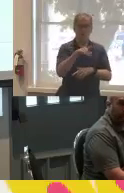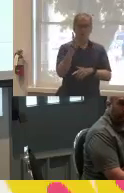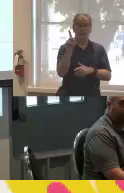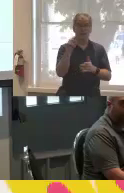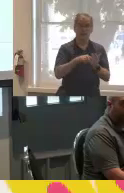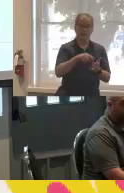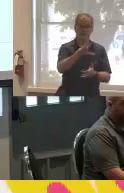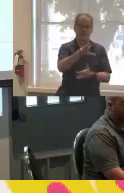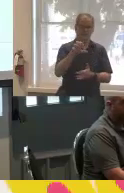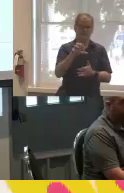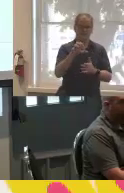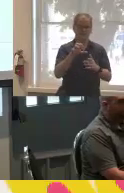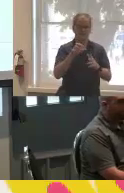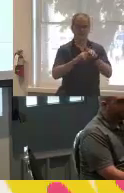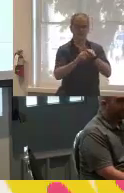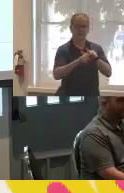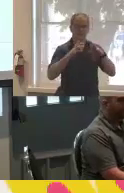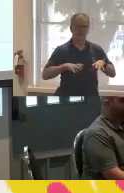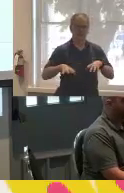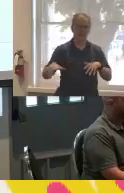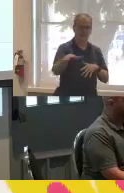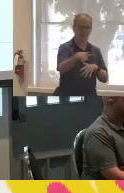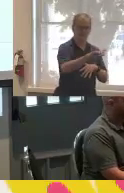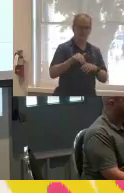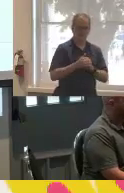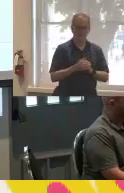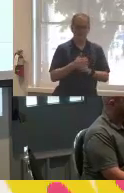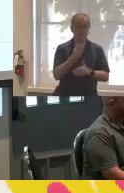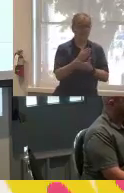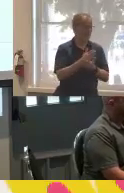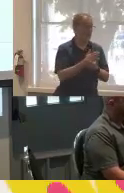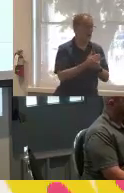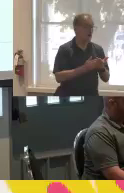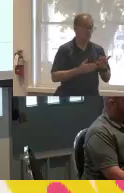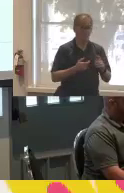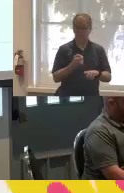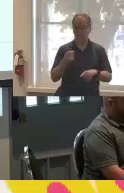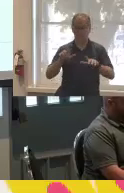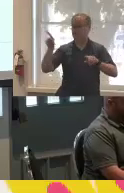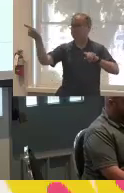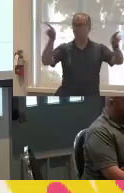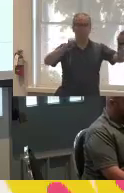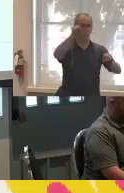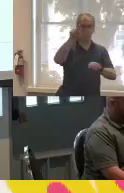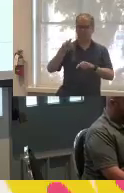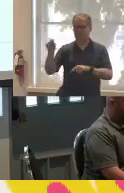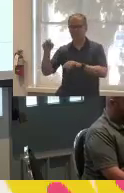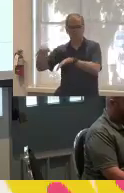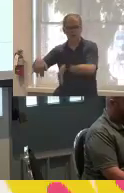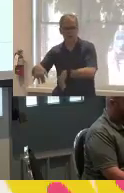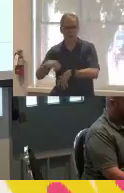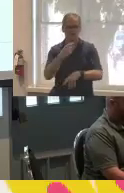refugee clients. And most of them, some of them, they traveled from London, Ontario, from Niagara Falls, from Kingston,